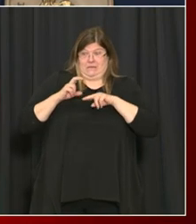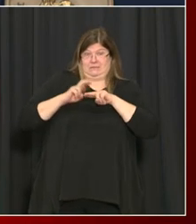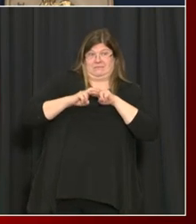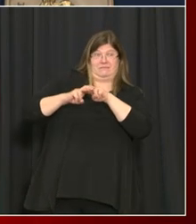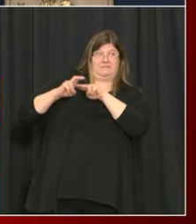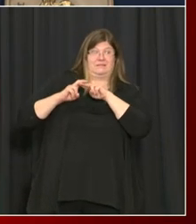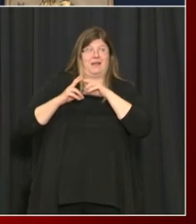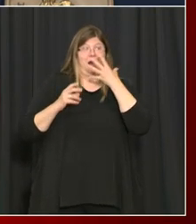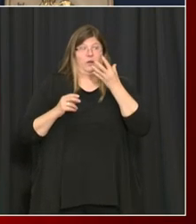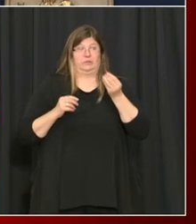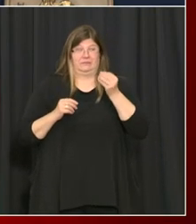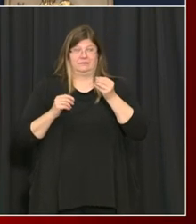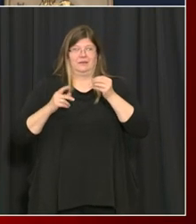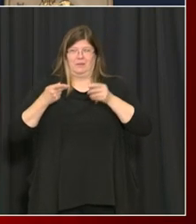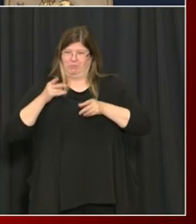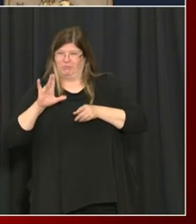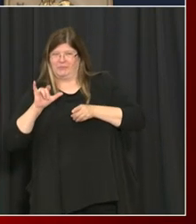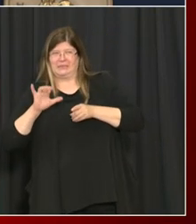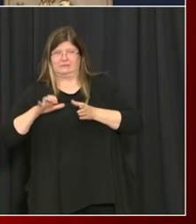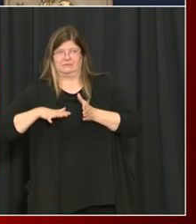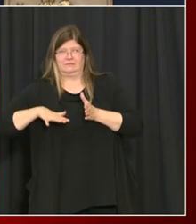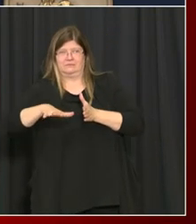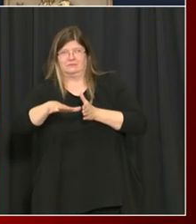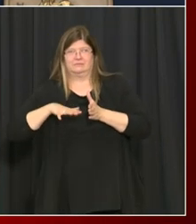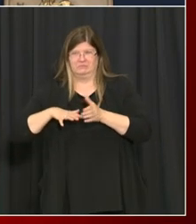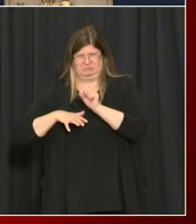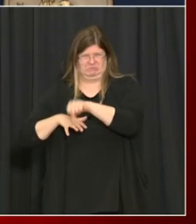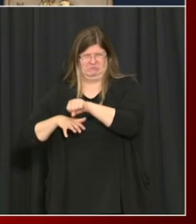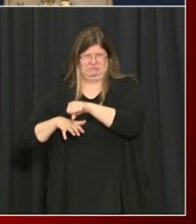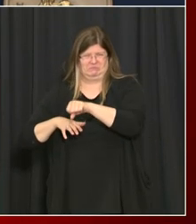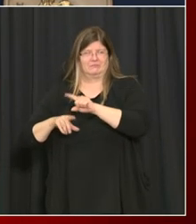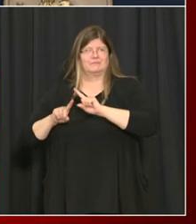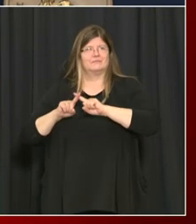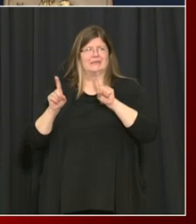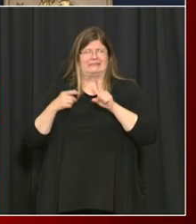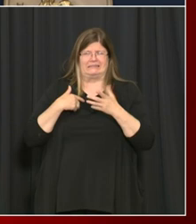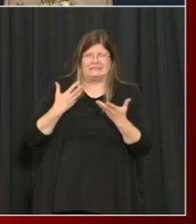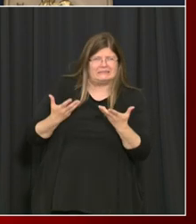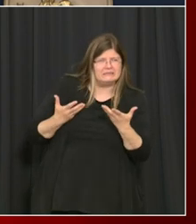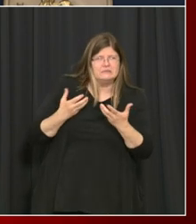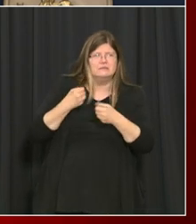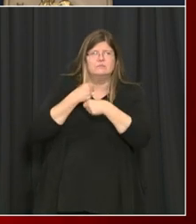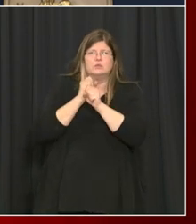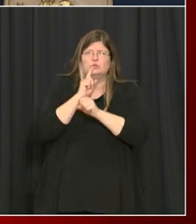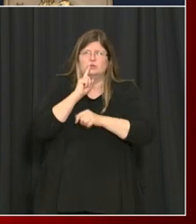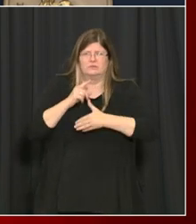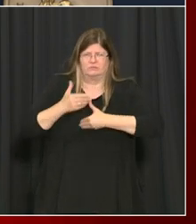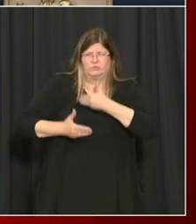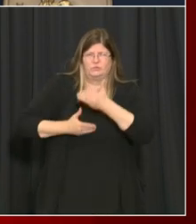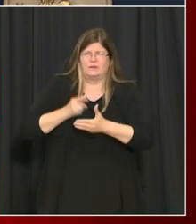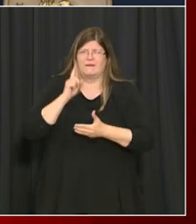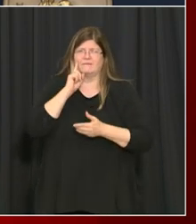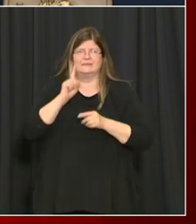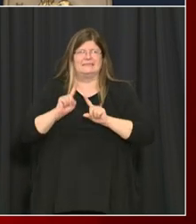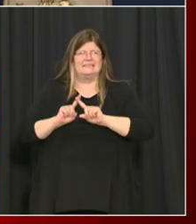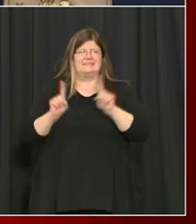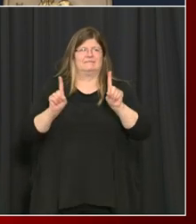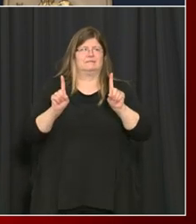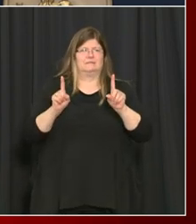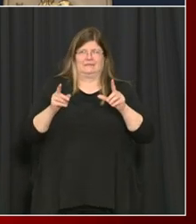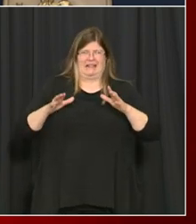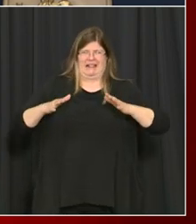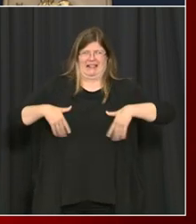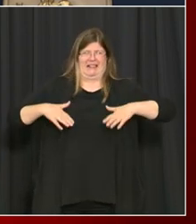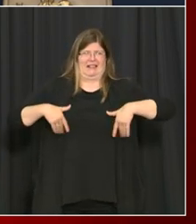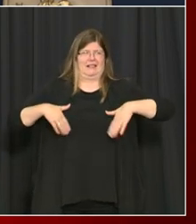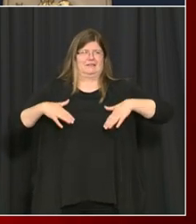public space, are good to go. But we need to make sure we have a process for the others who are not currently seated for